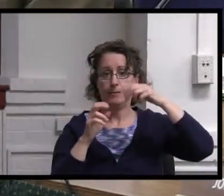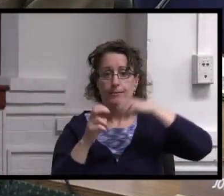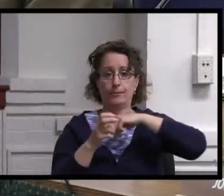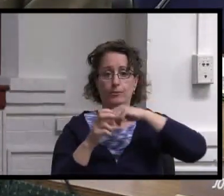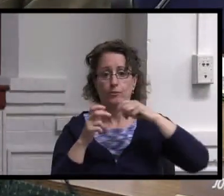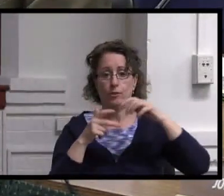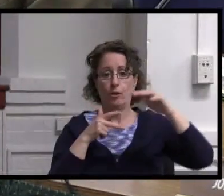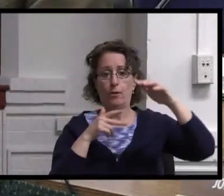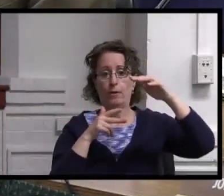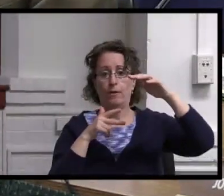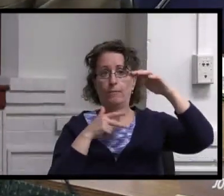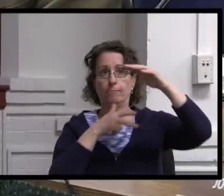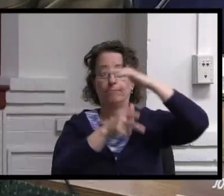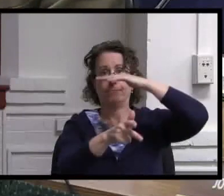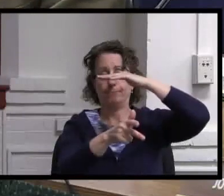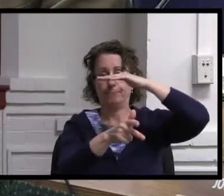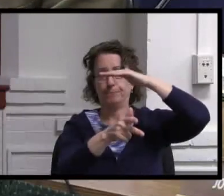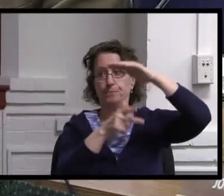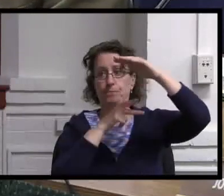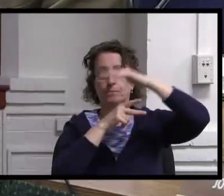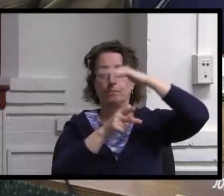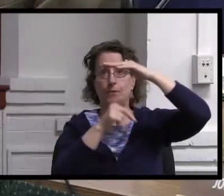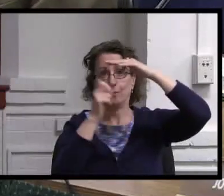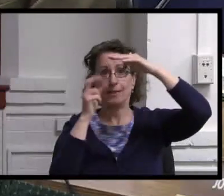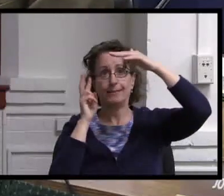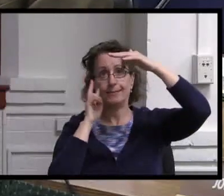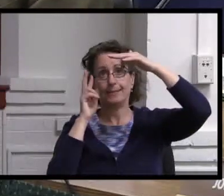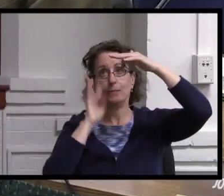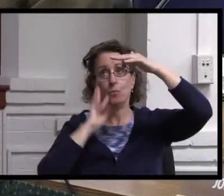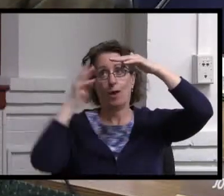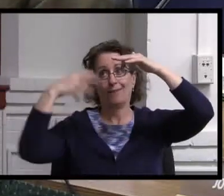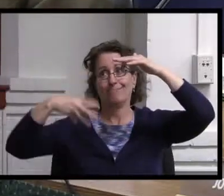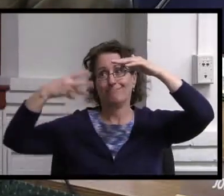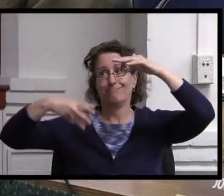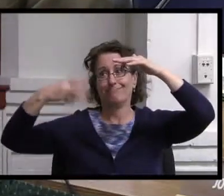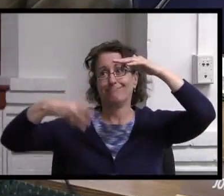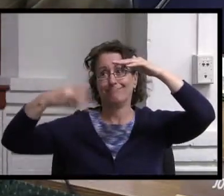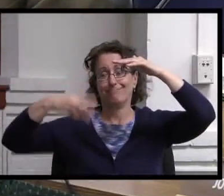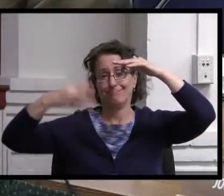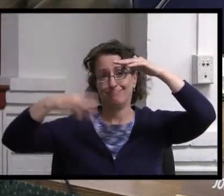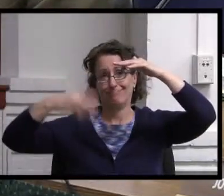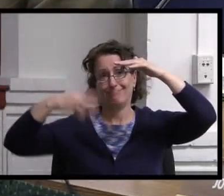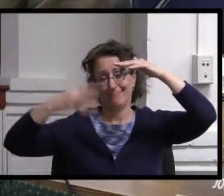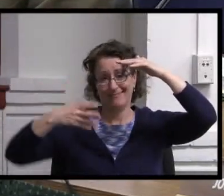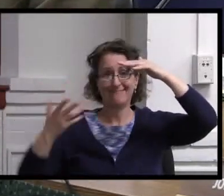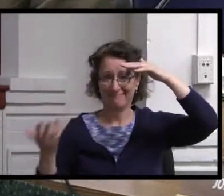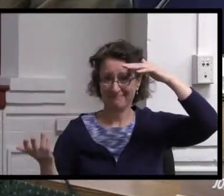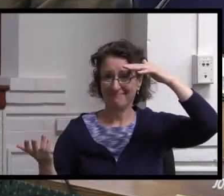go through, you can see the water that's flowing down the abutment there.